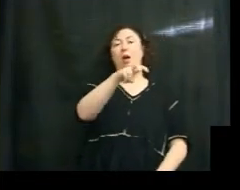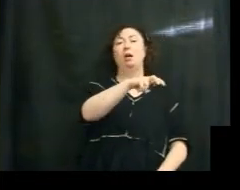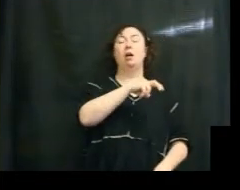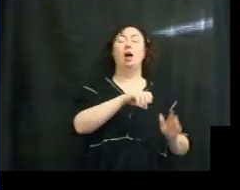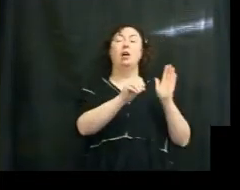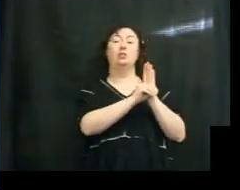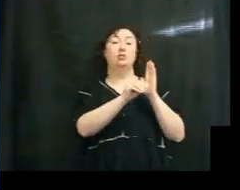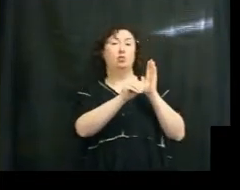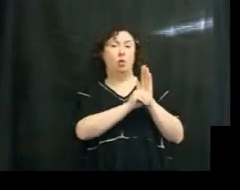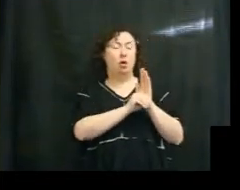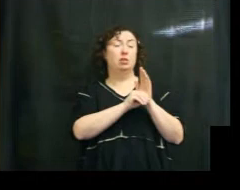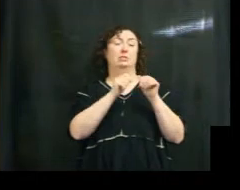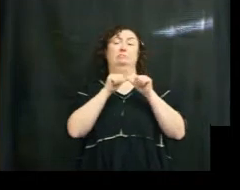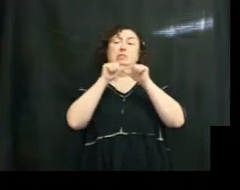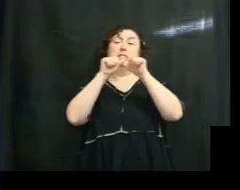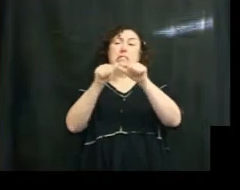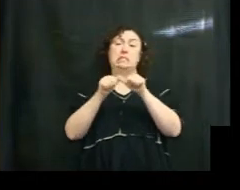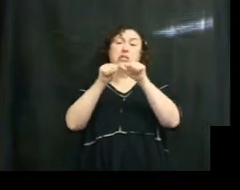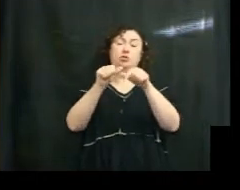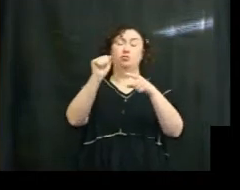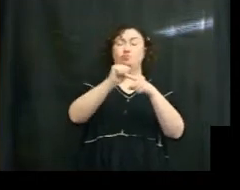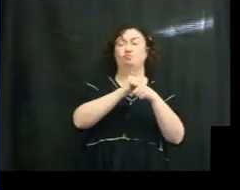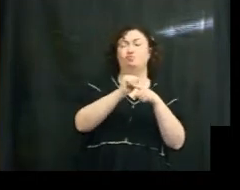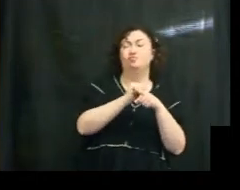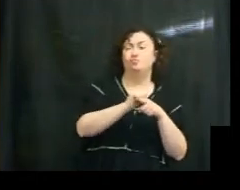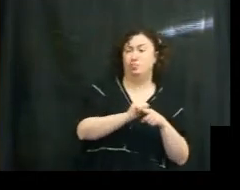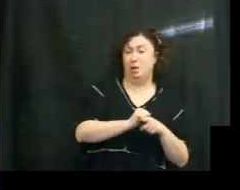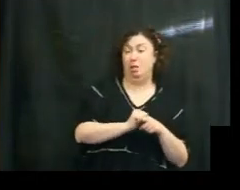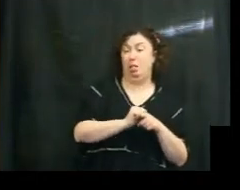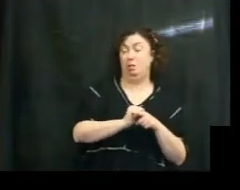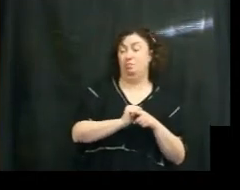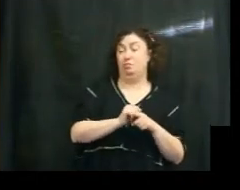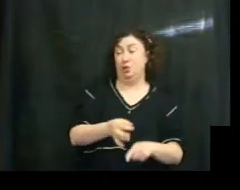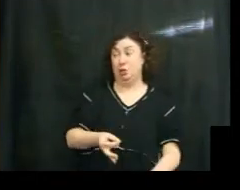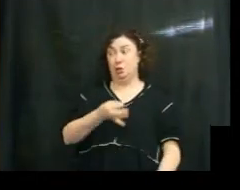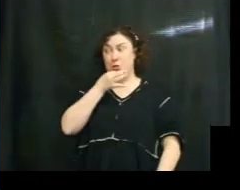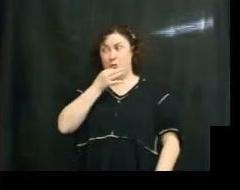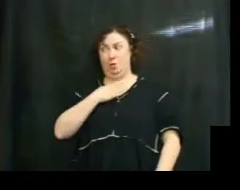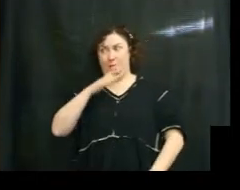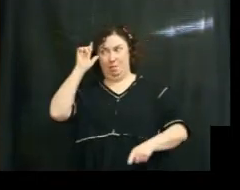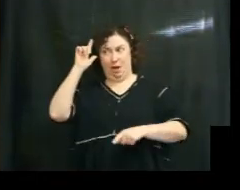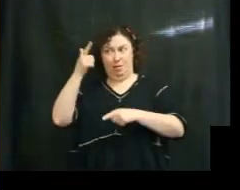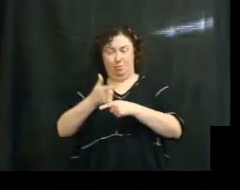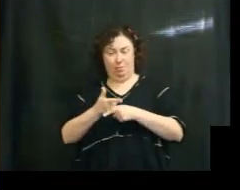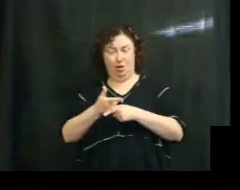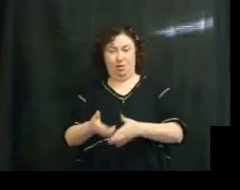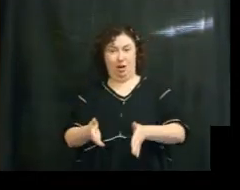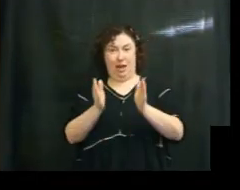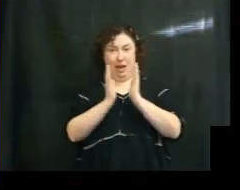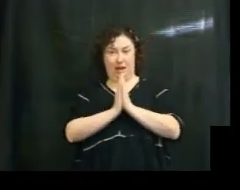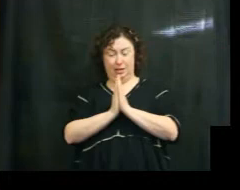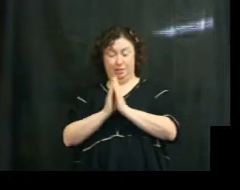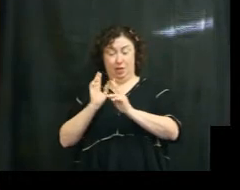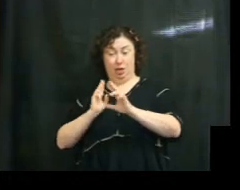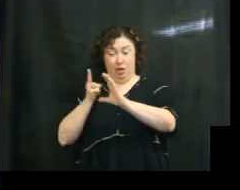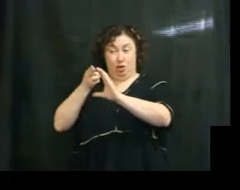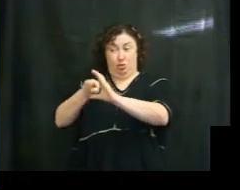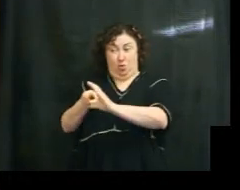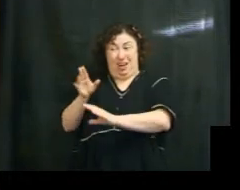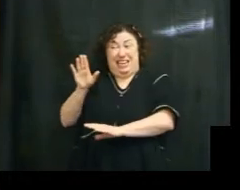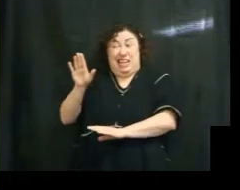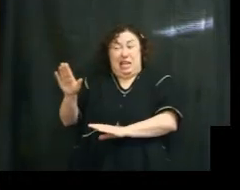to join his band. When people wondered who the kid in his band was, he proudly